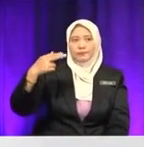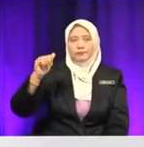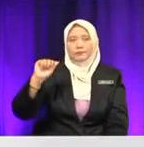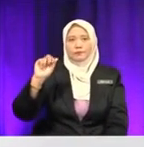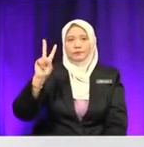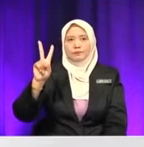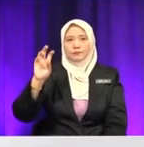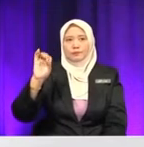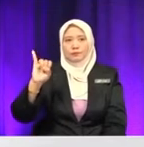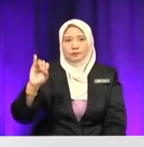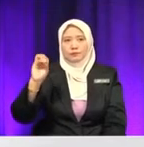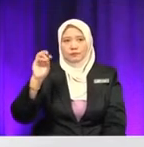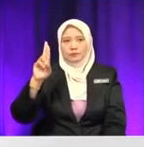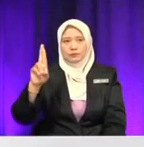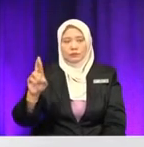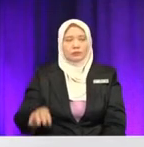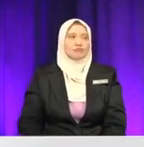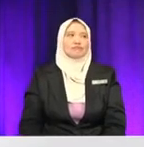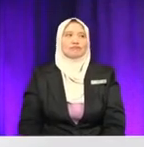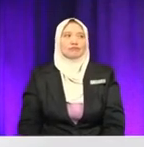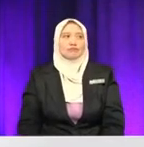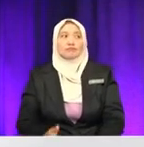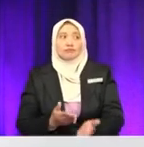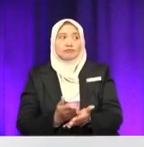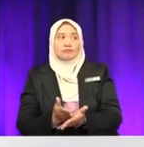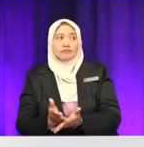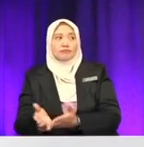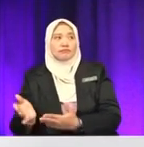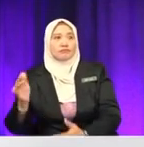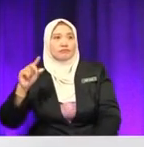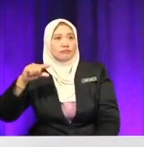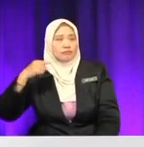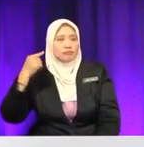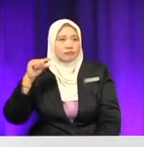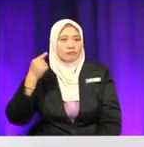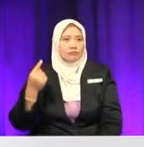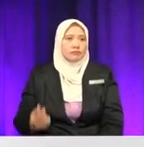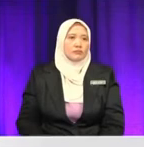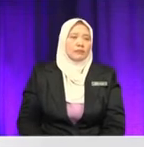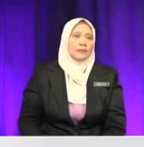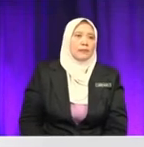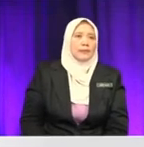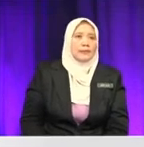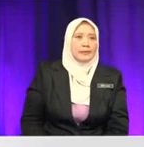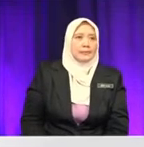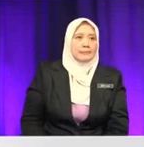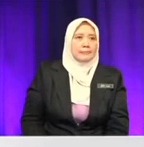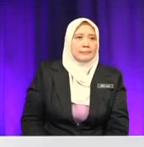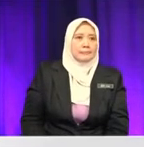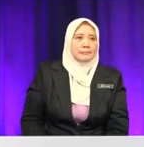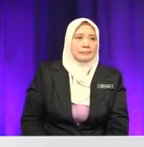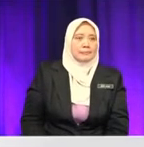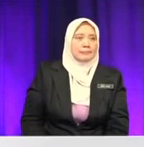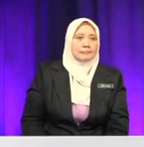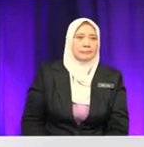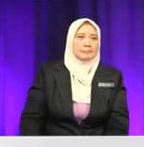is green. So anyone wants to give it a shot? Anyone? Can I give a shot, madam? All right, Faisal. Okay,